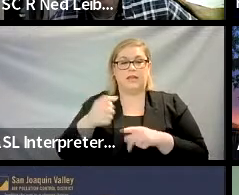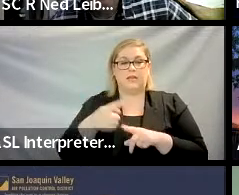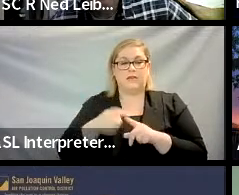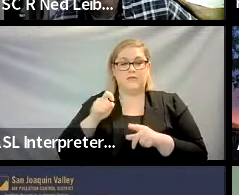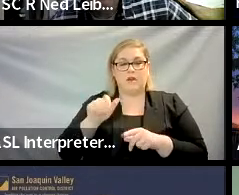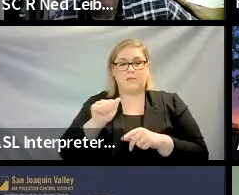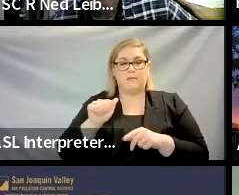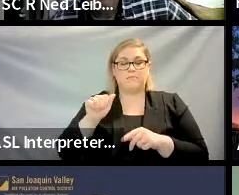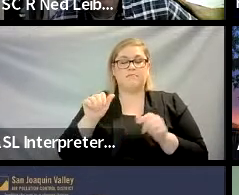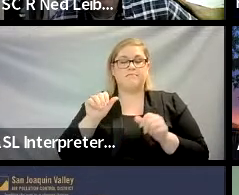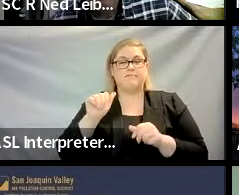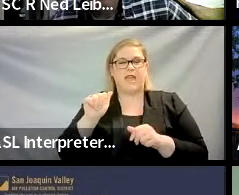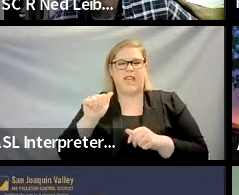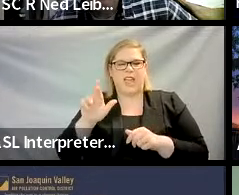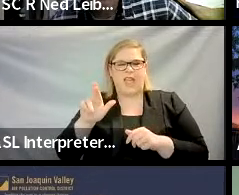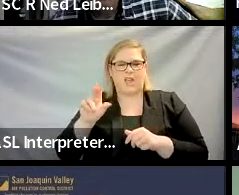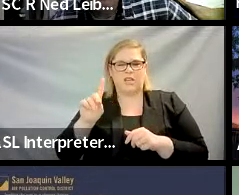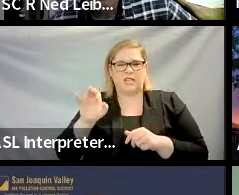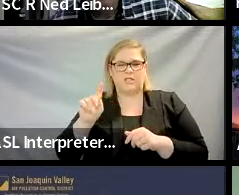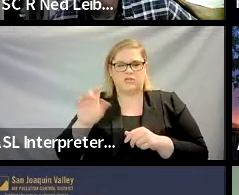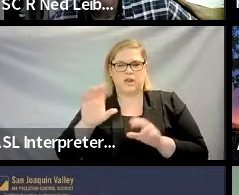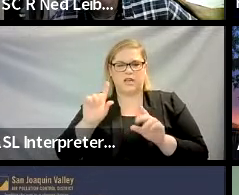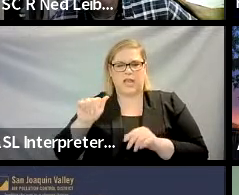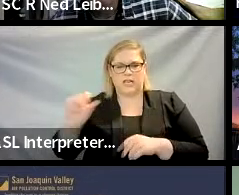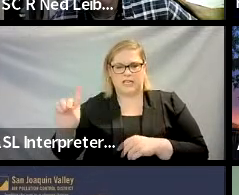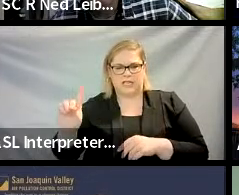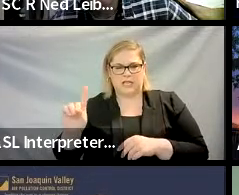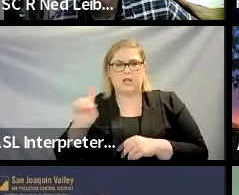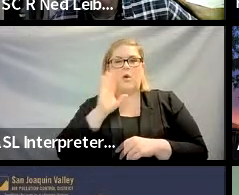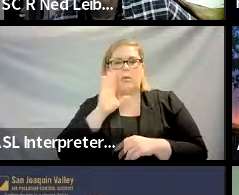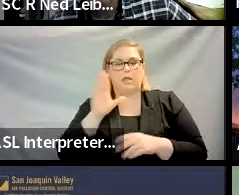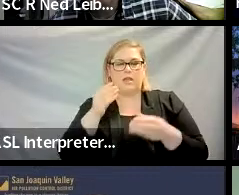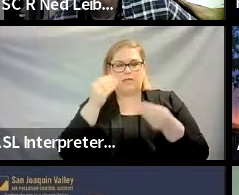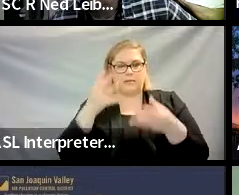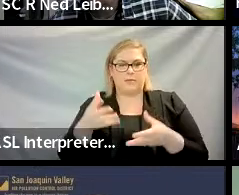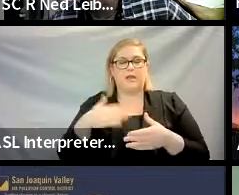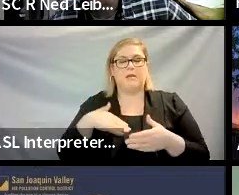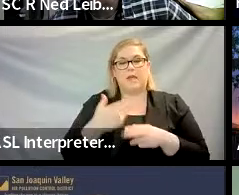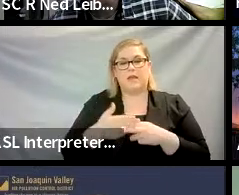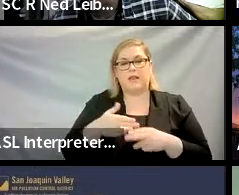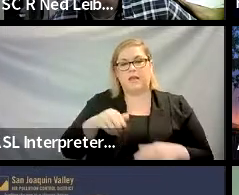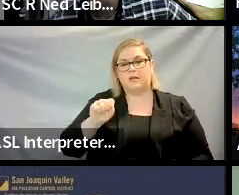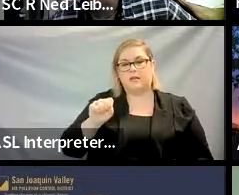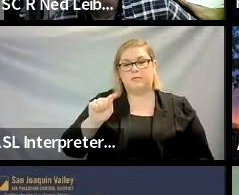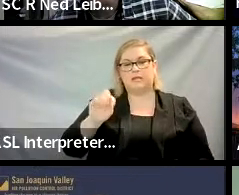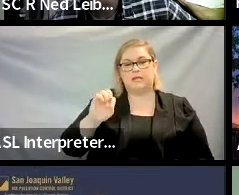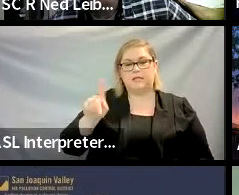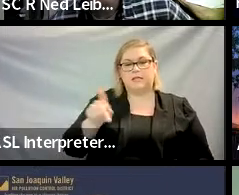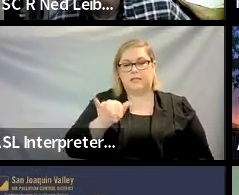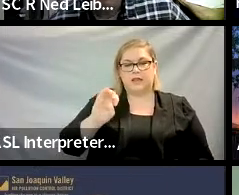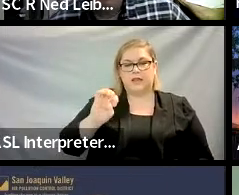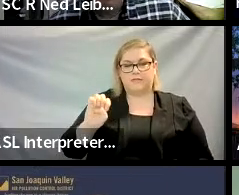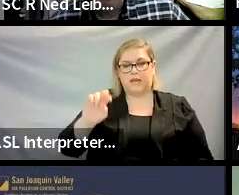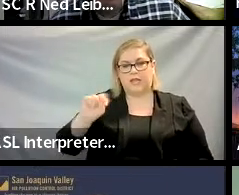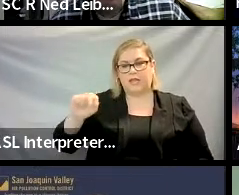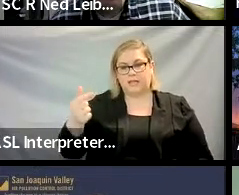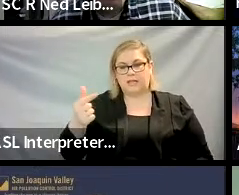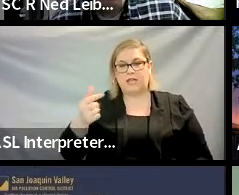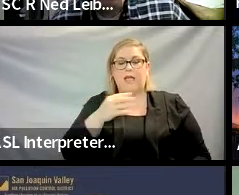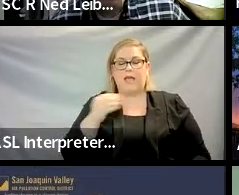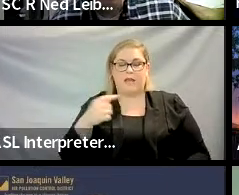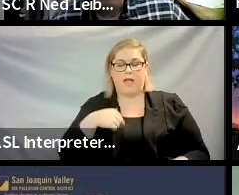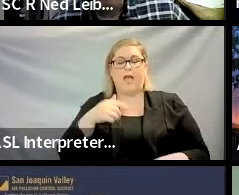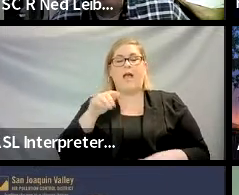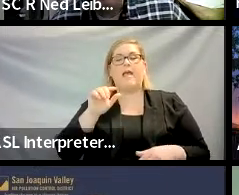Awesome, thanks, Gabby, and good evening, everyone. For those of you that don't know me, my name is Stephanie Ng, and I'm an air quality specialist at the Air District. Just as a